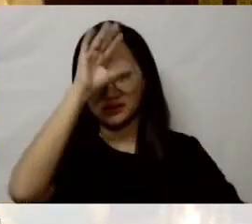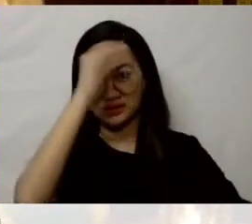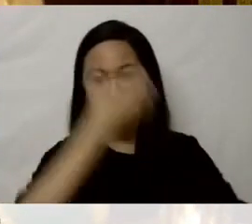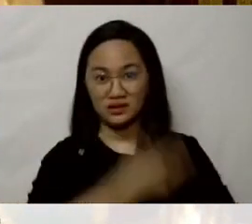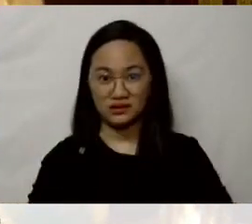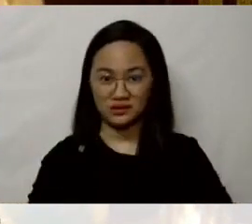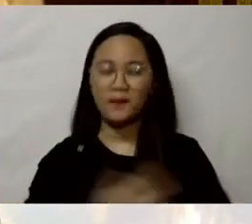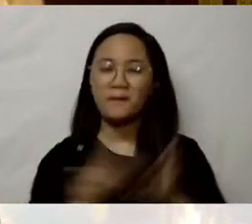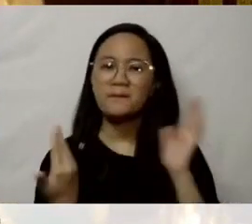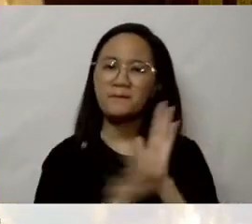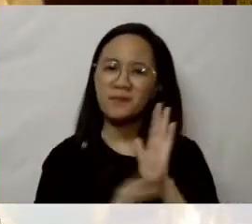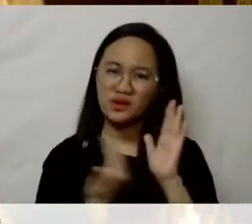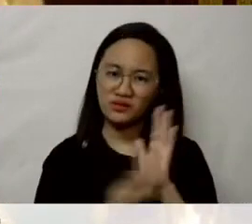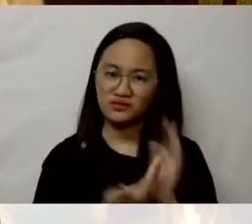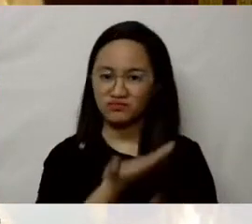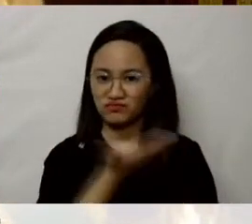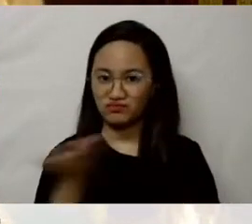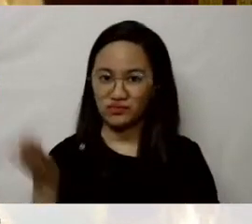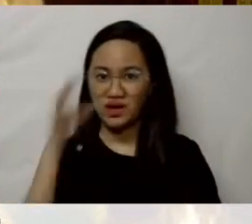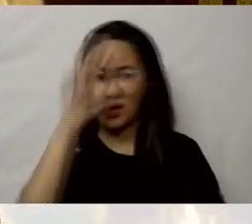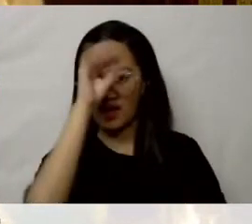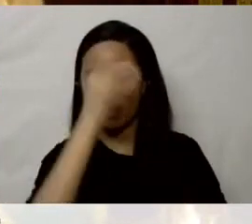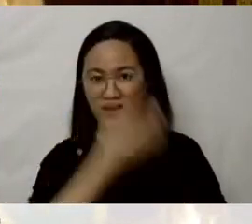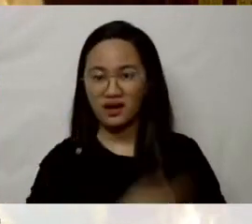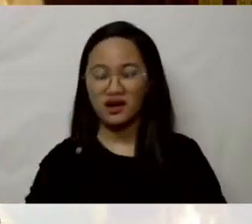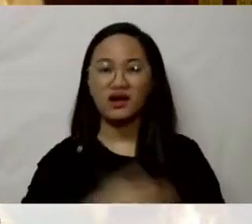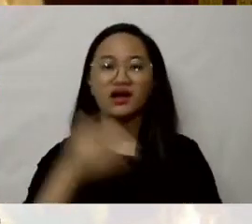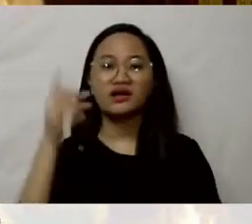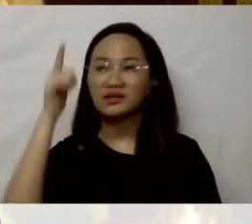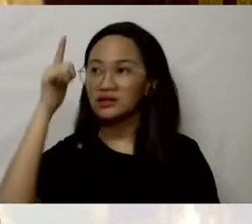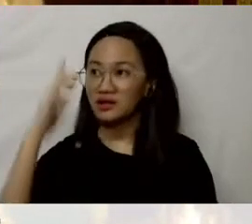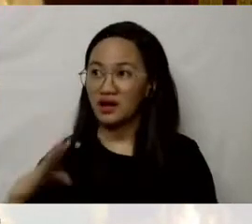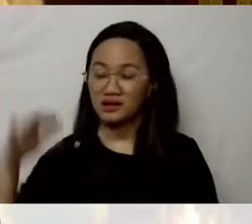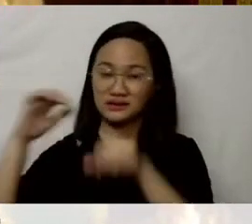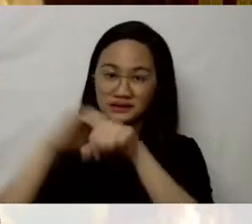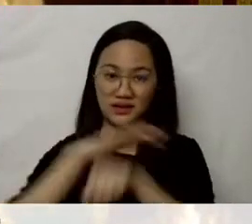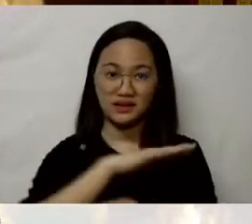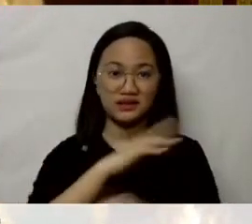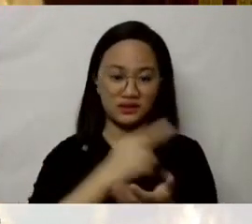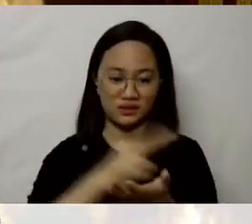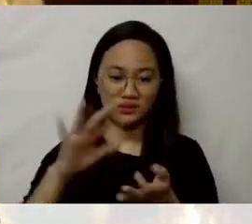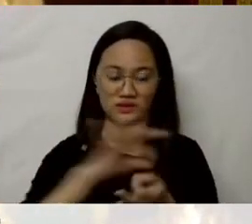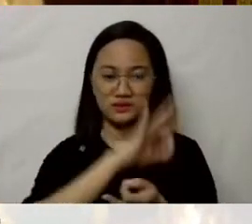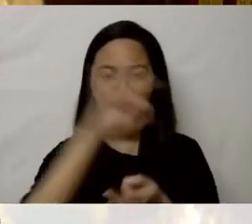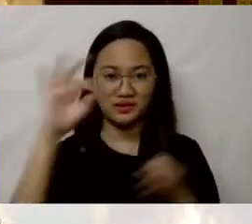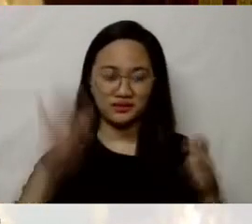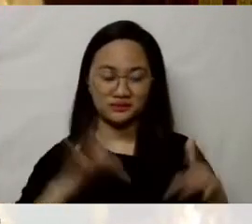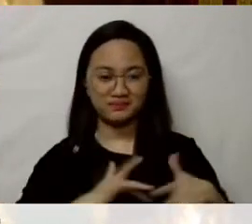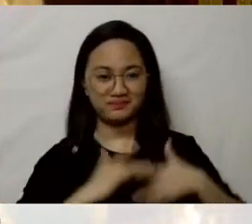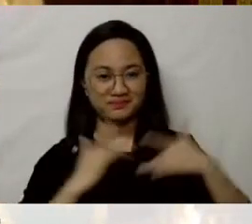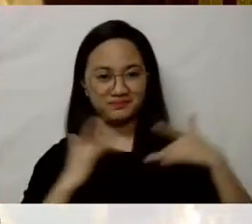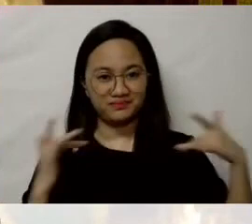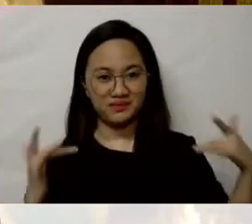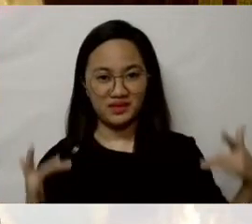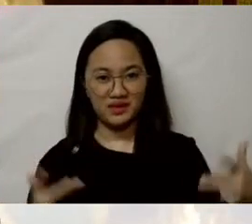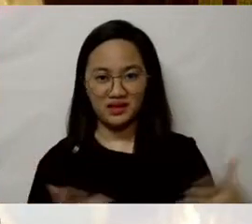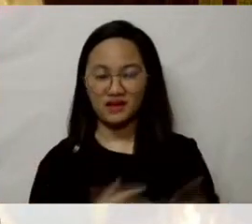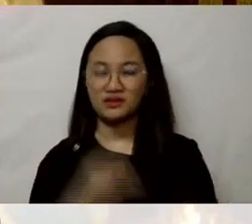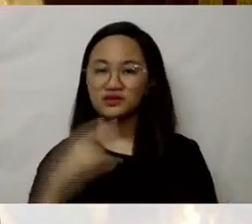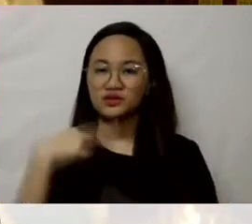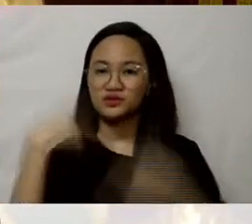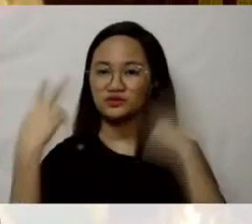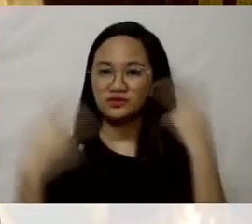sons, God sent the Spirit of his Son into our hearts, crying out, Abba,